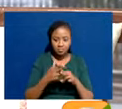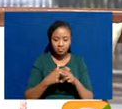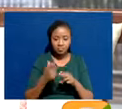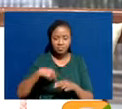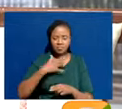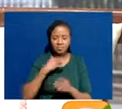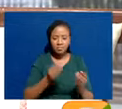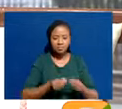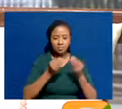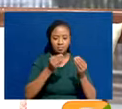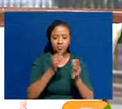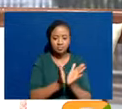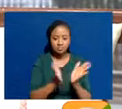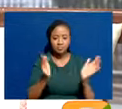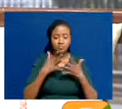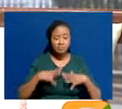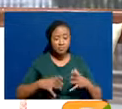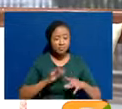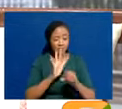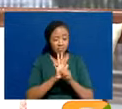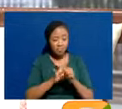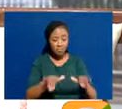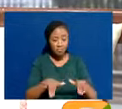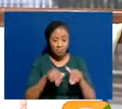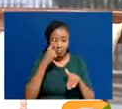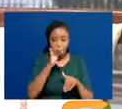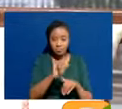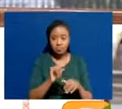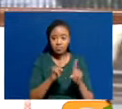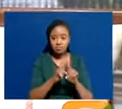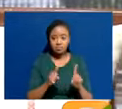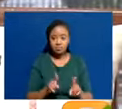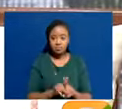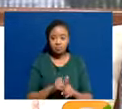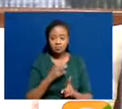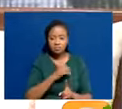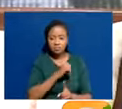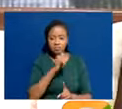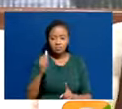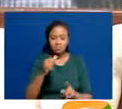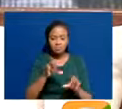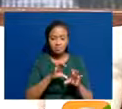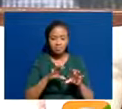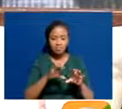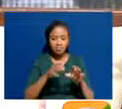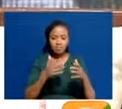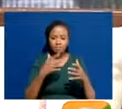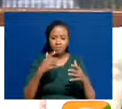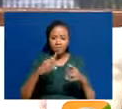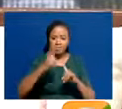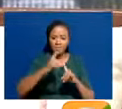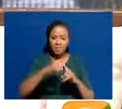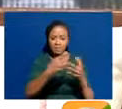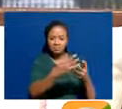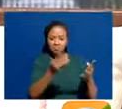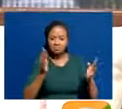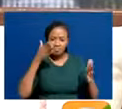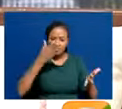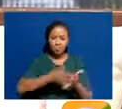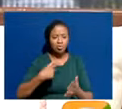Yeah, people have waited. And I want to remove that hoarding that is blocking the view. Yeah. Uhuru Park was where you'd go and just chill. If you don't